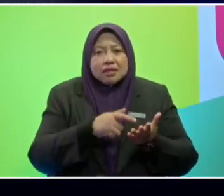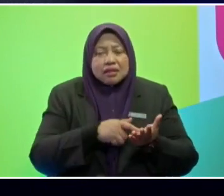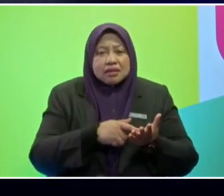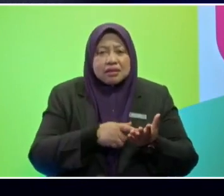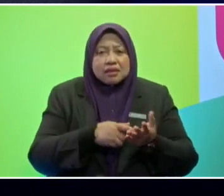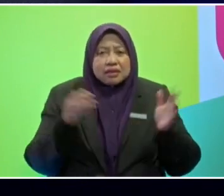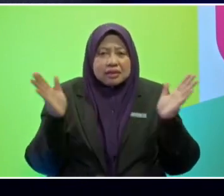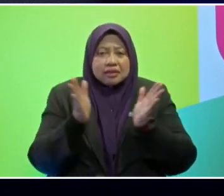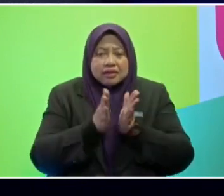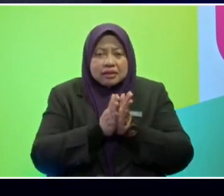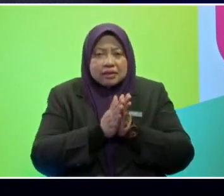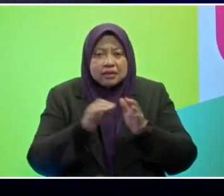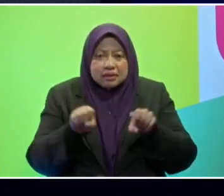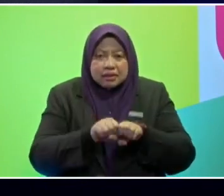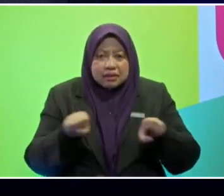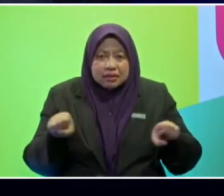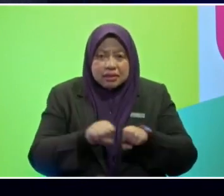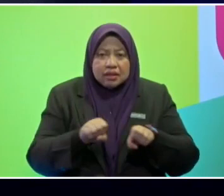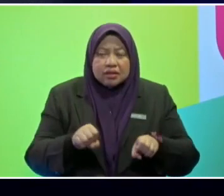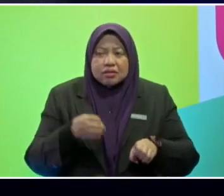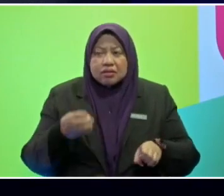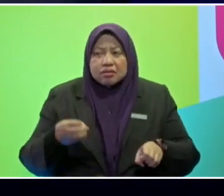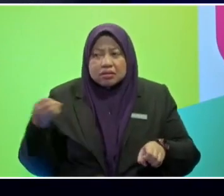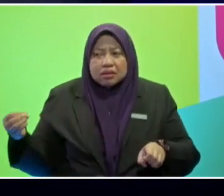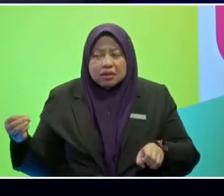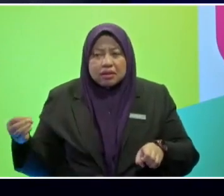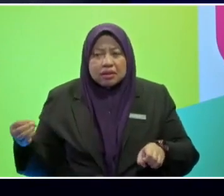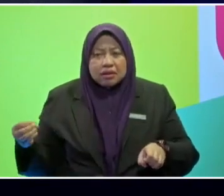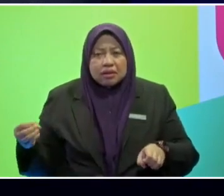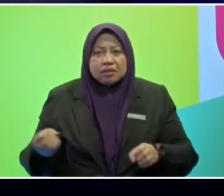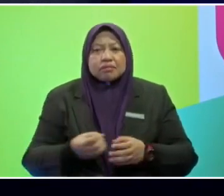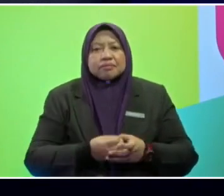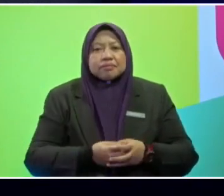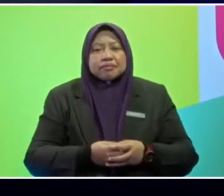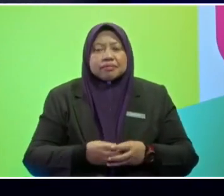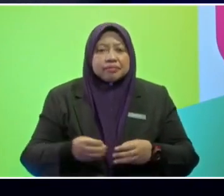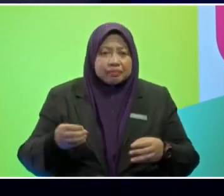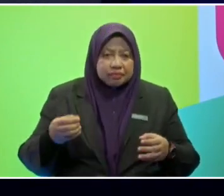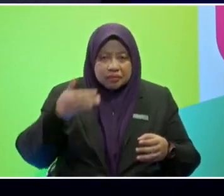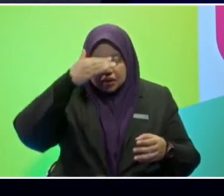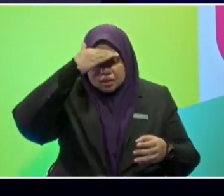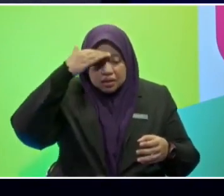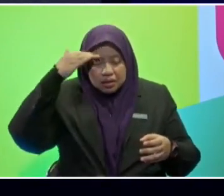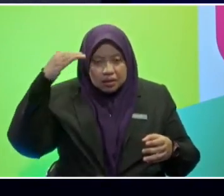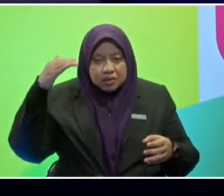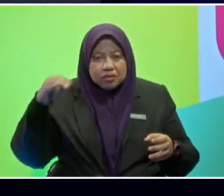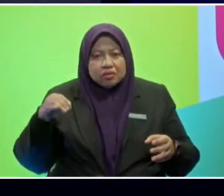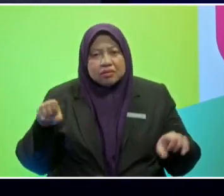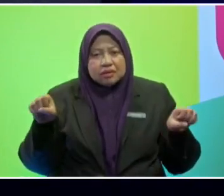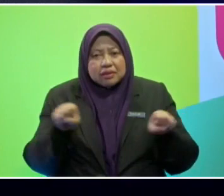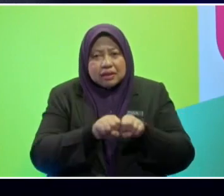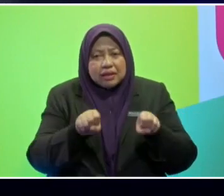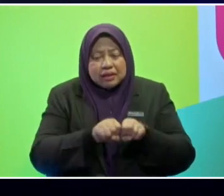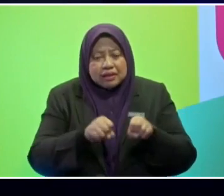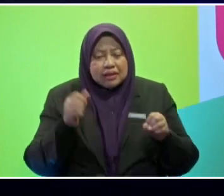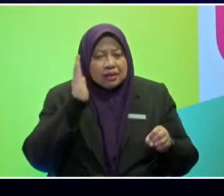each other, the what do you call? We can see The the shadow difference is in size. yes, the shadow is smaller. So if